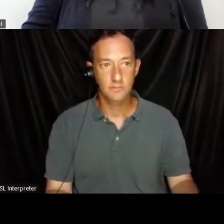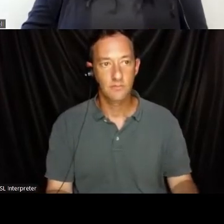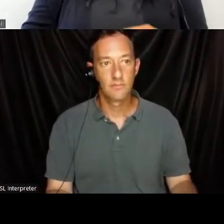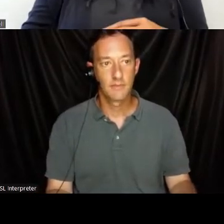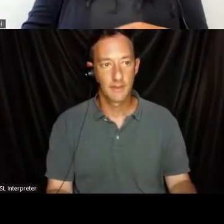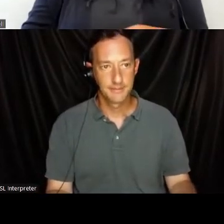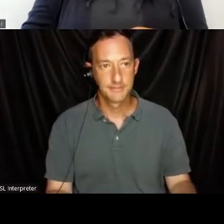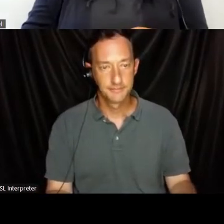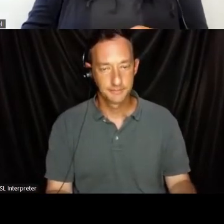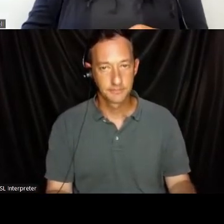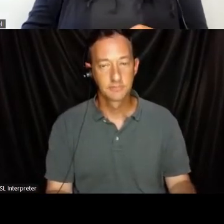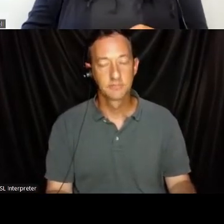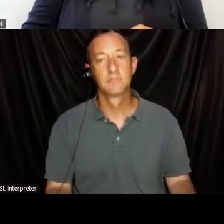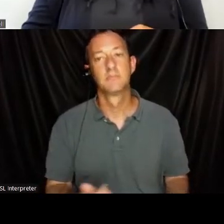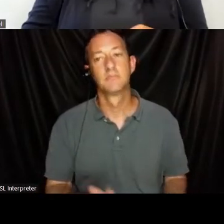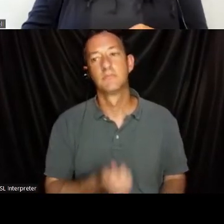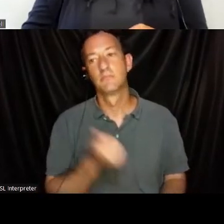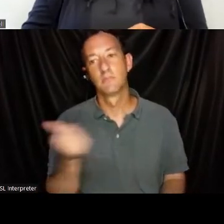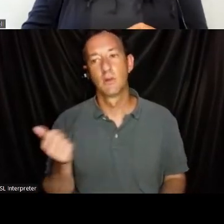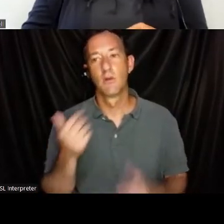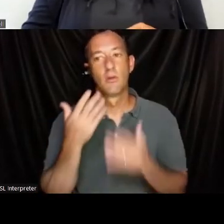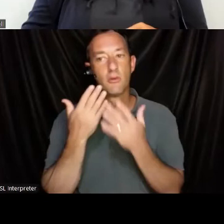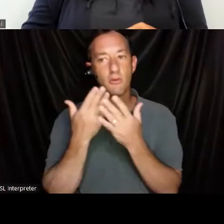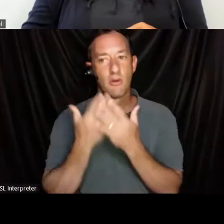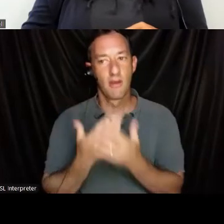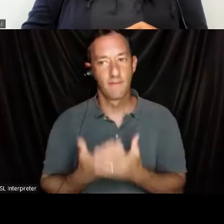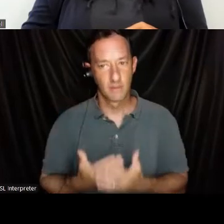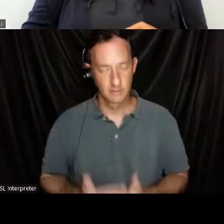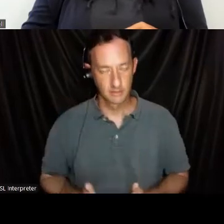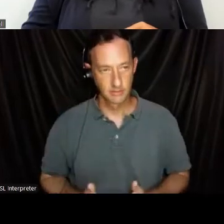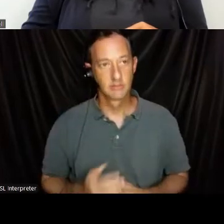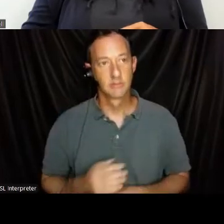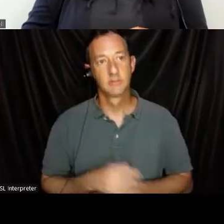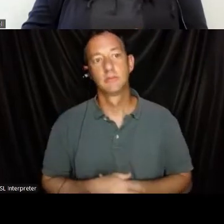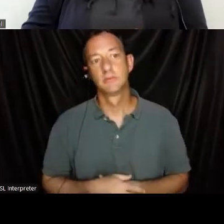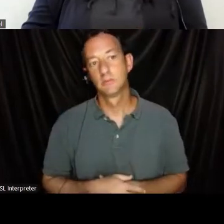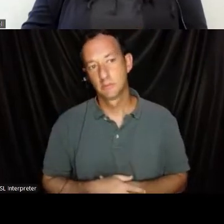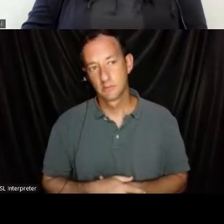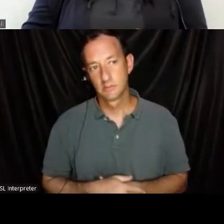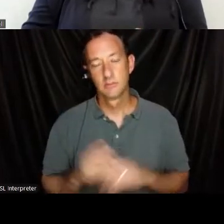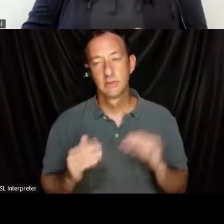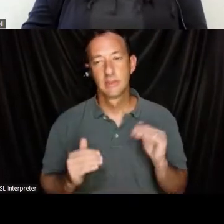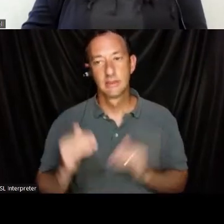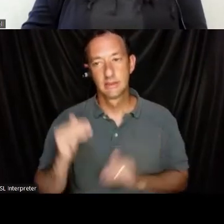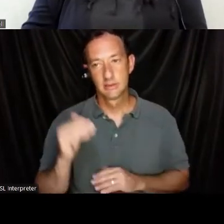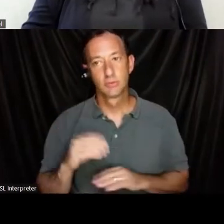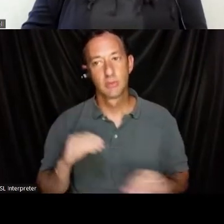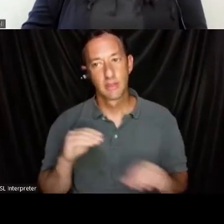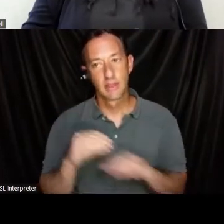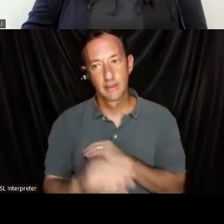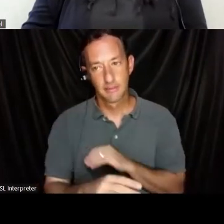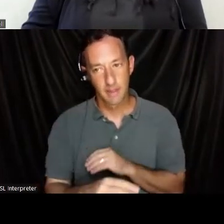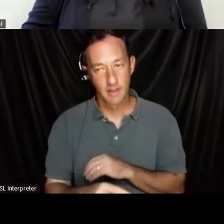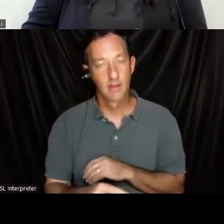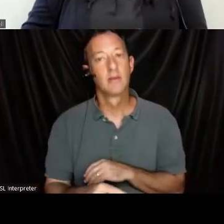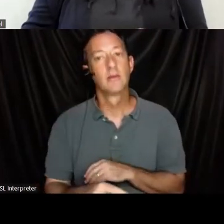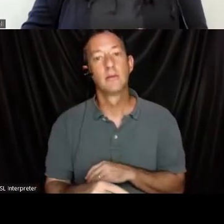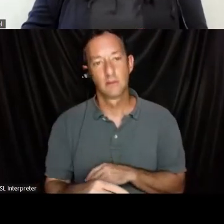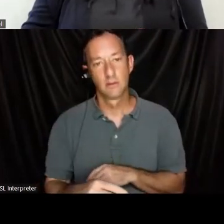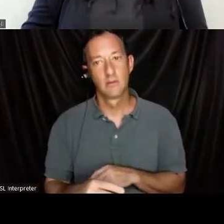So some other evidence that of disparate impact that it's important to try to